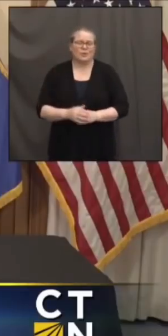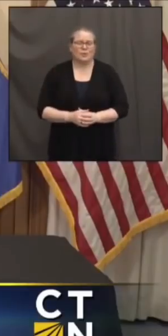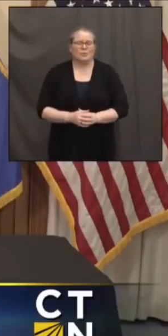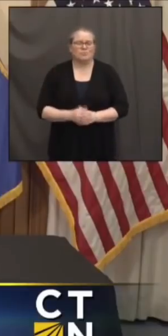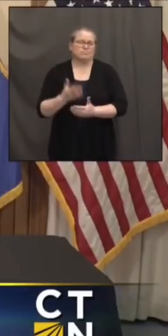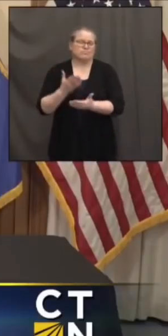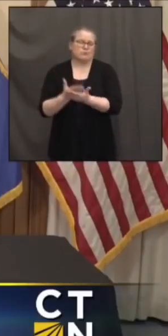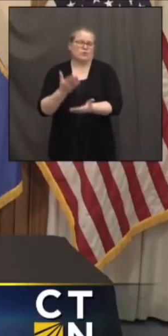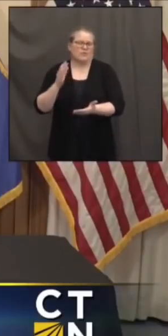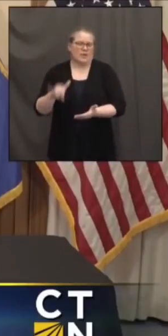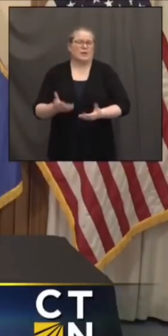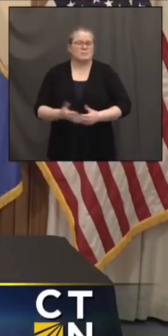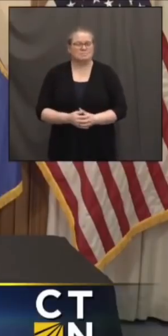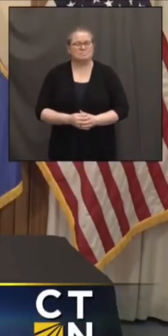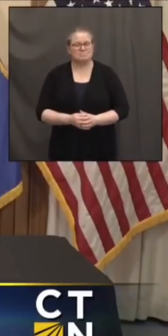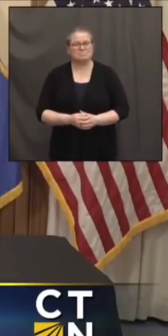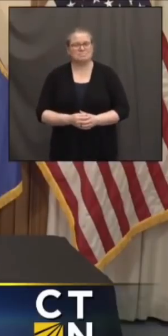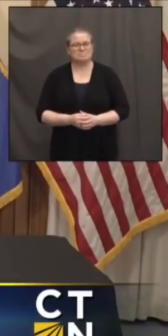The Day of New London.